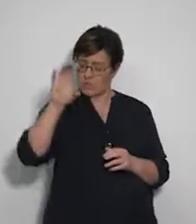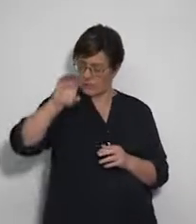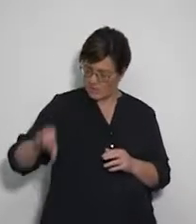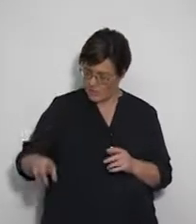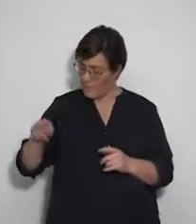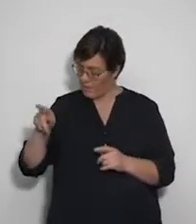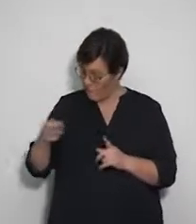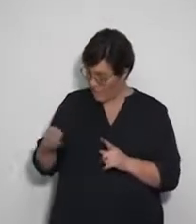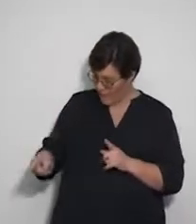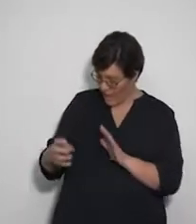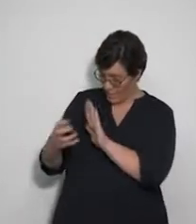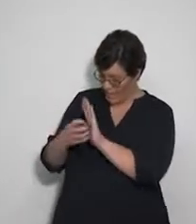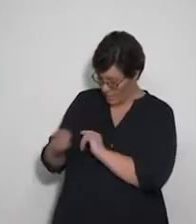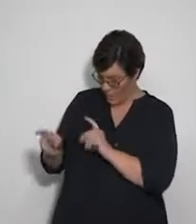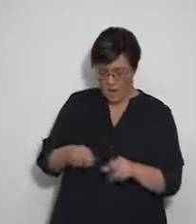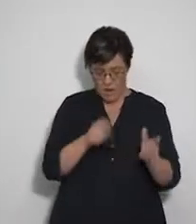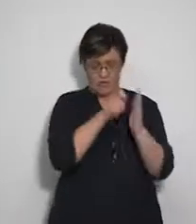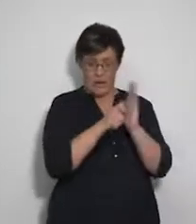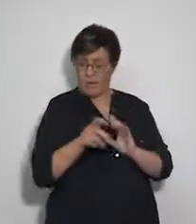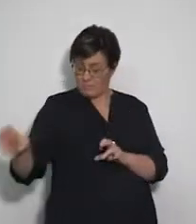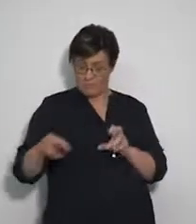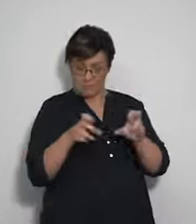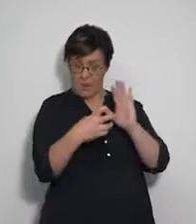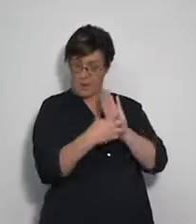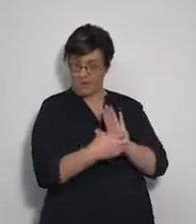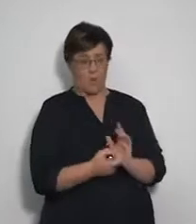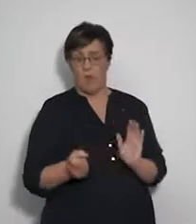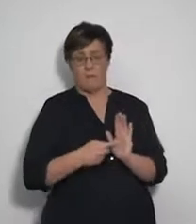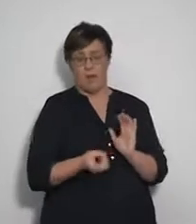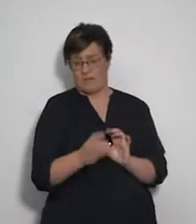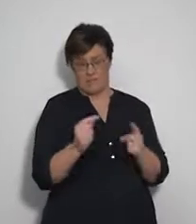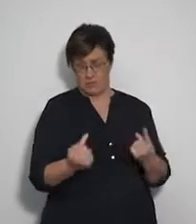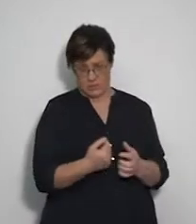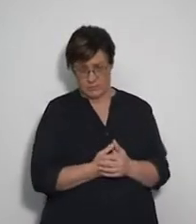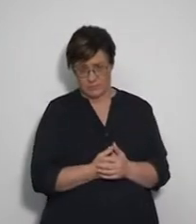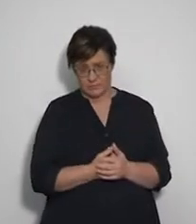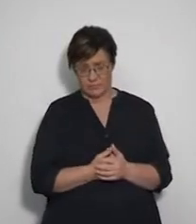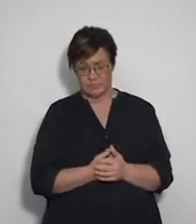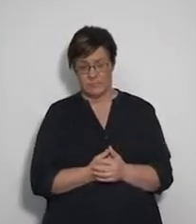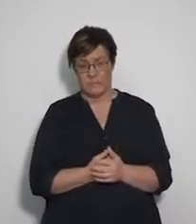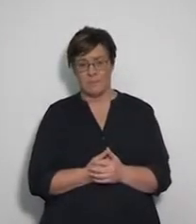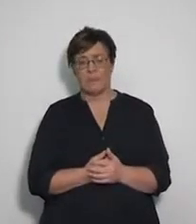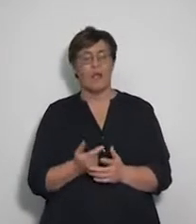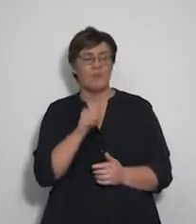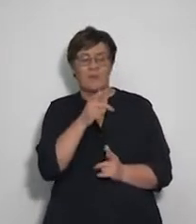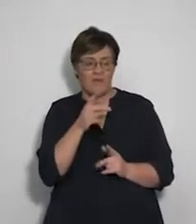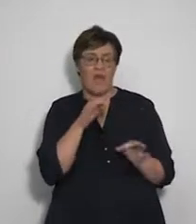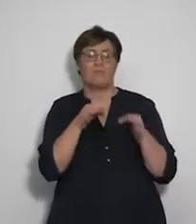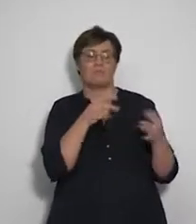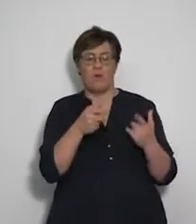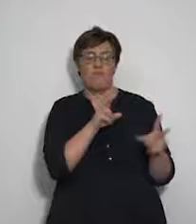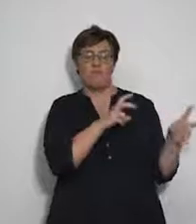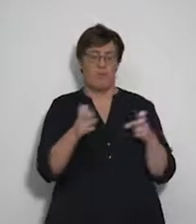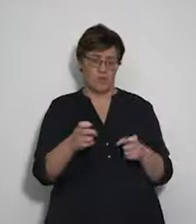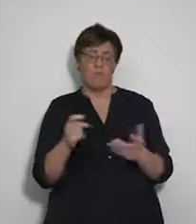to help you explain your answer. Unfortunately, you will not be given the mark for having a diagram that illustrates the process